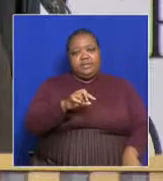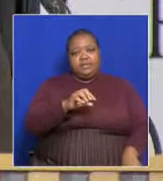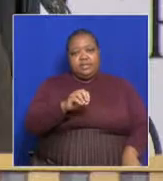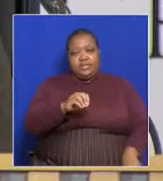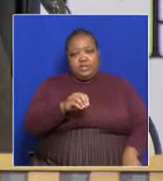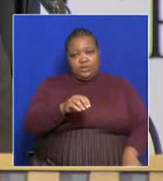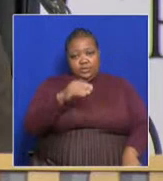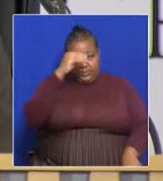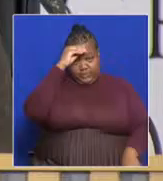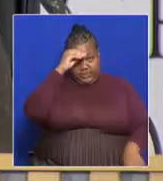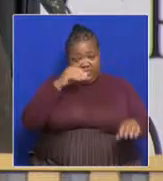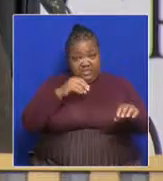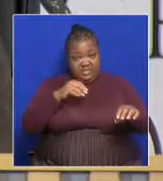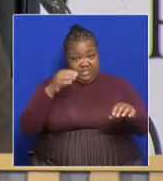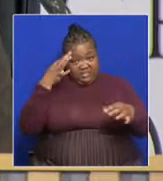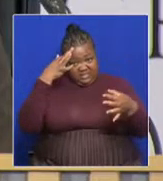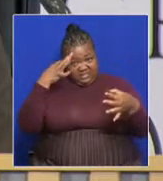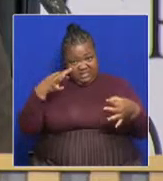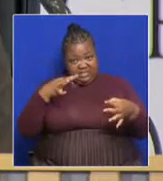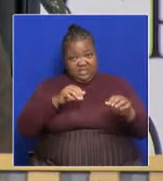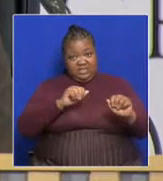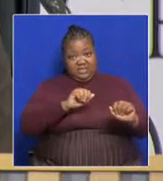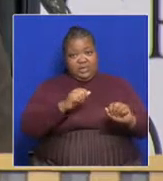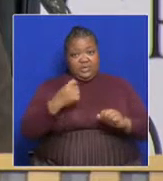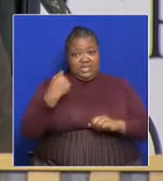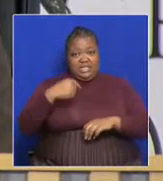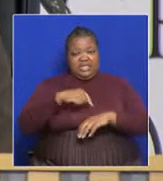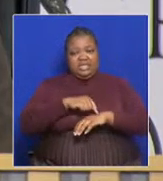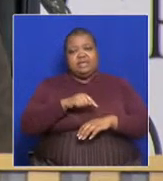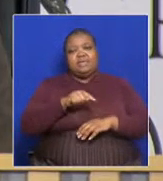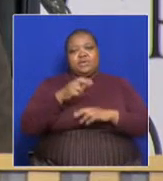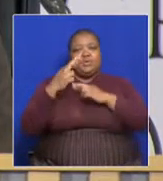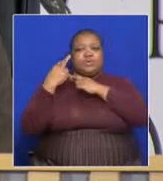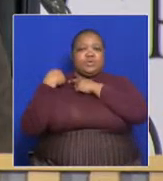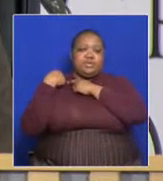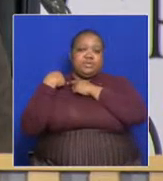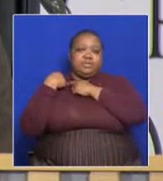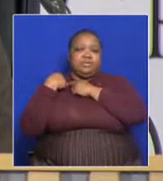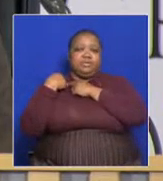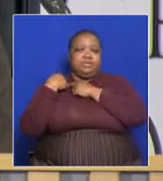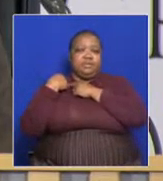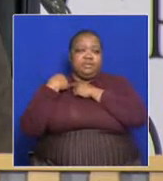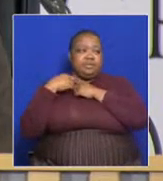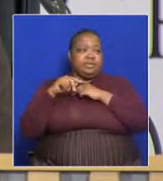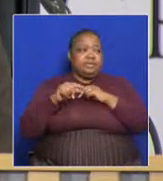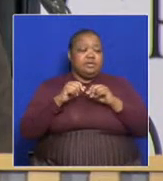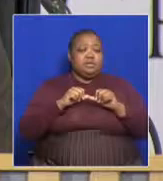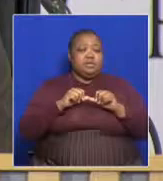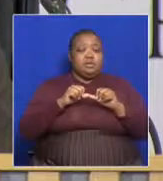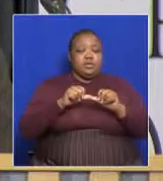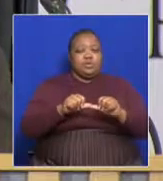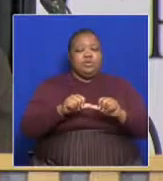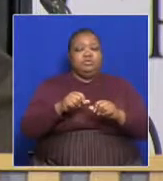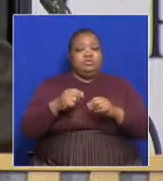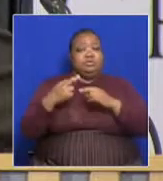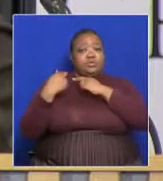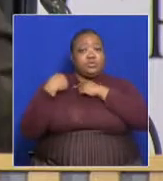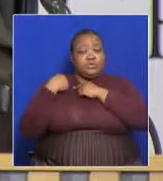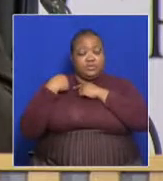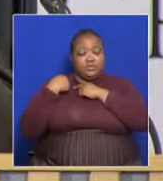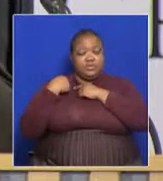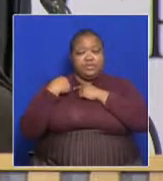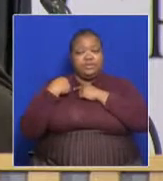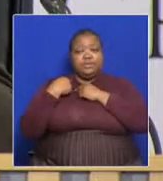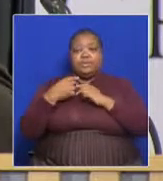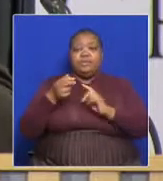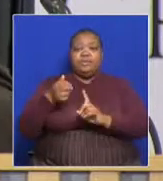were in charge at that time. Yes. We've established you continue to be in charge. But in fact, Brigadier Nyuswa